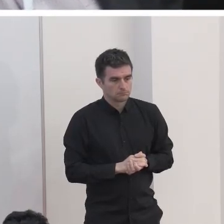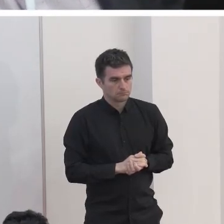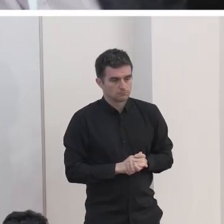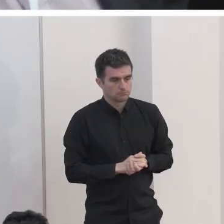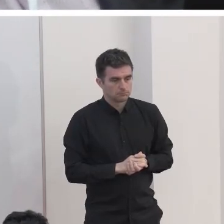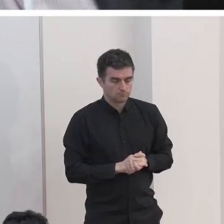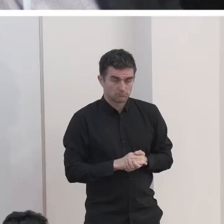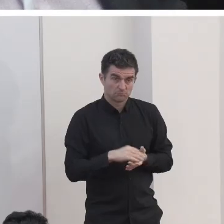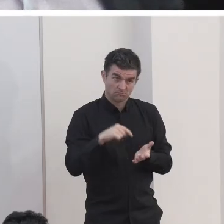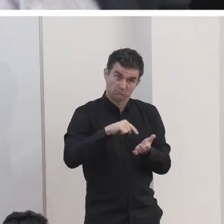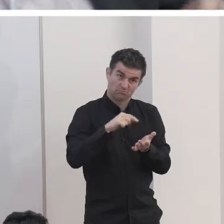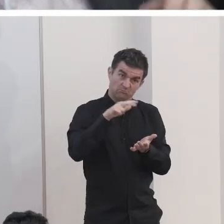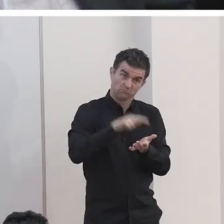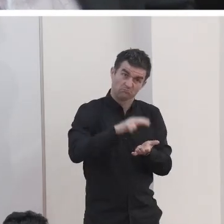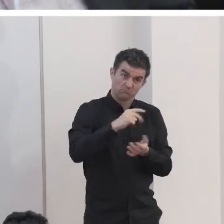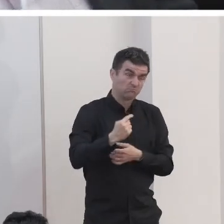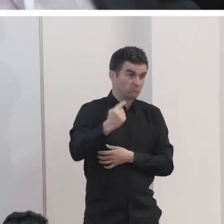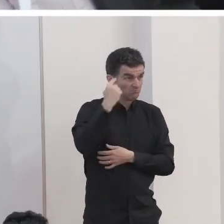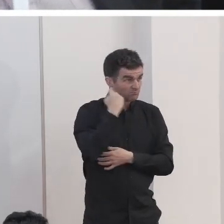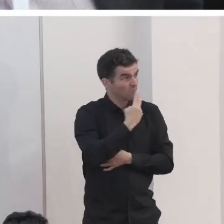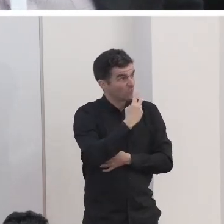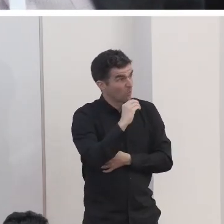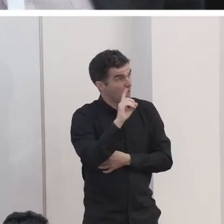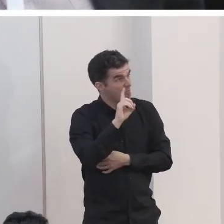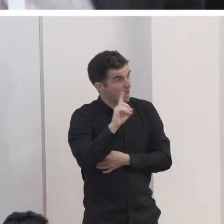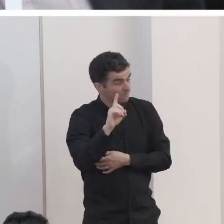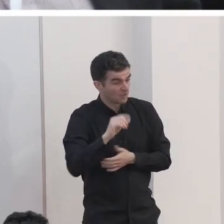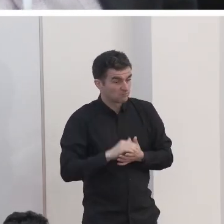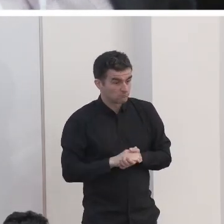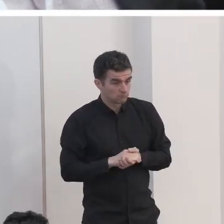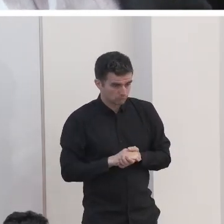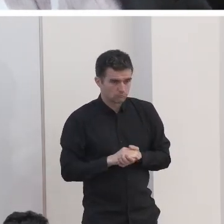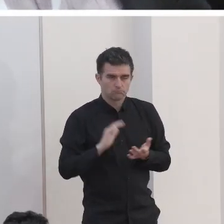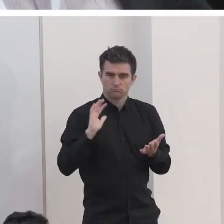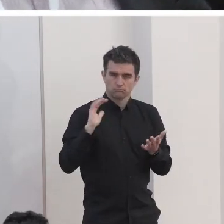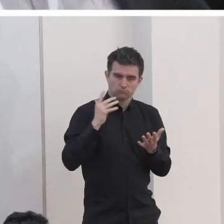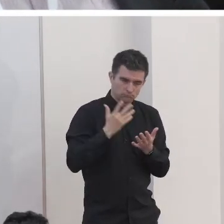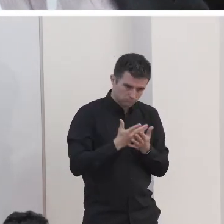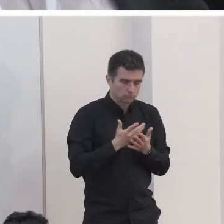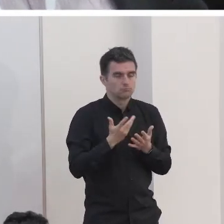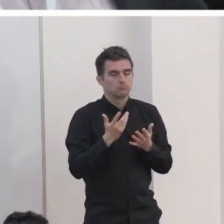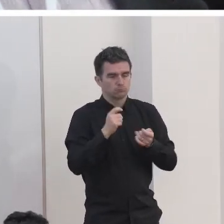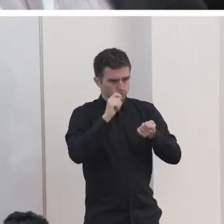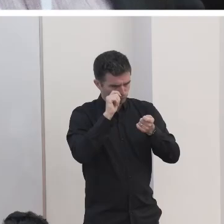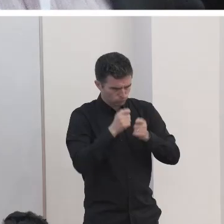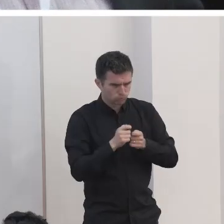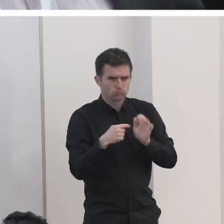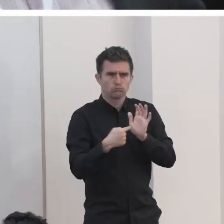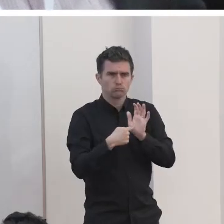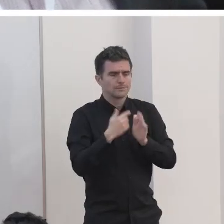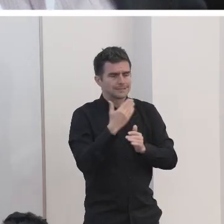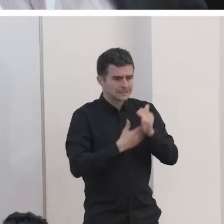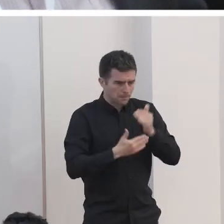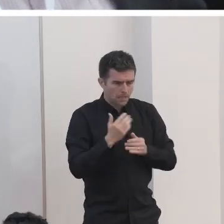rights for persons with disability. But again, the rights made